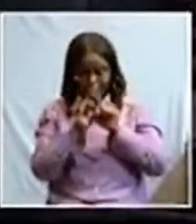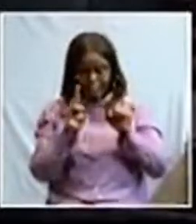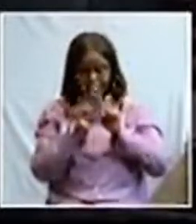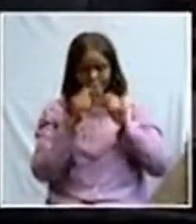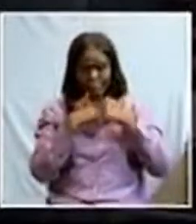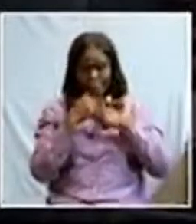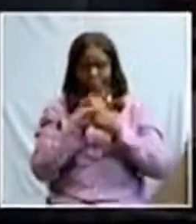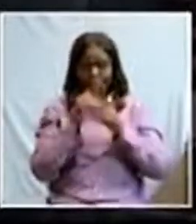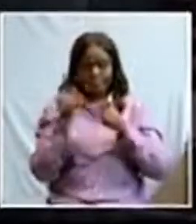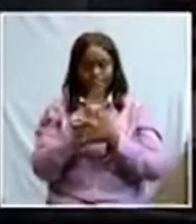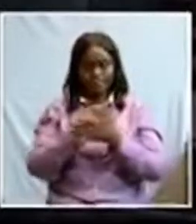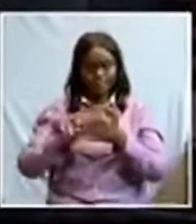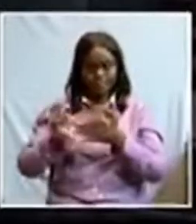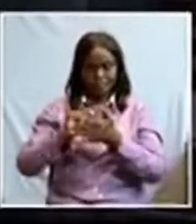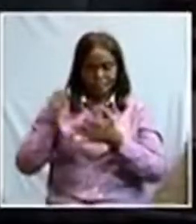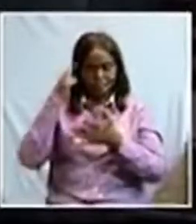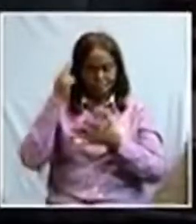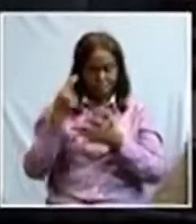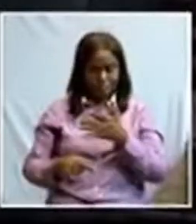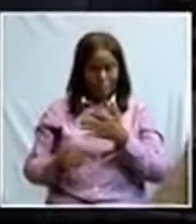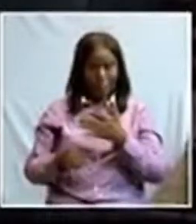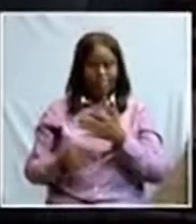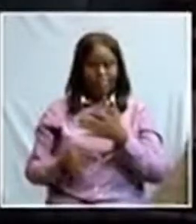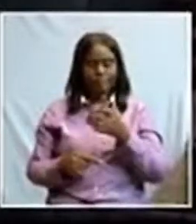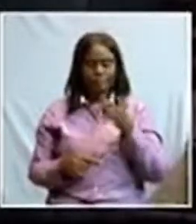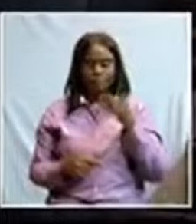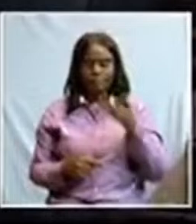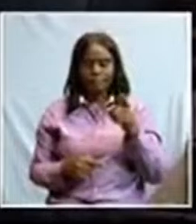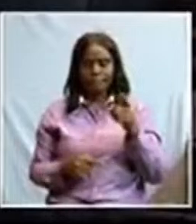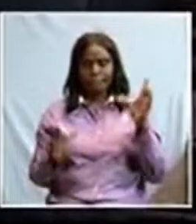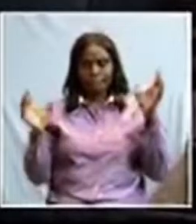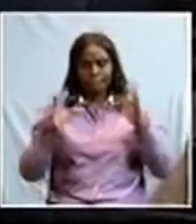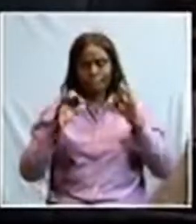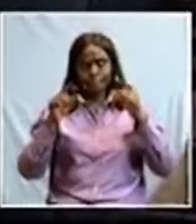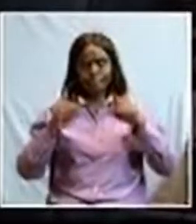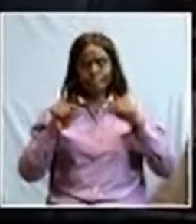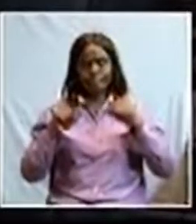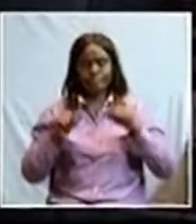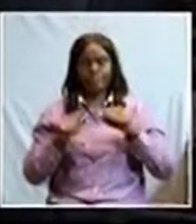just written for the sake of this committee.